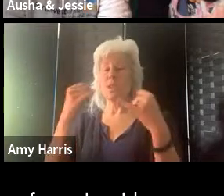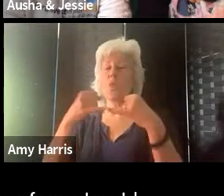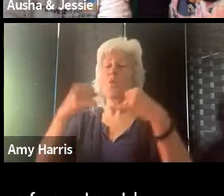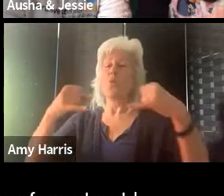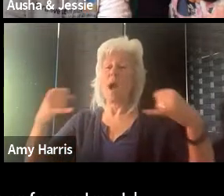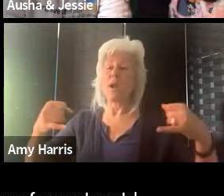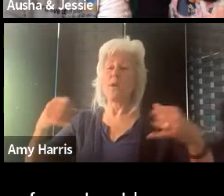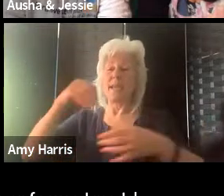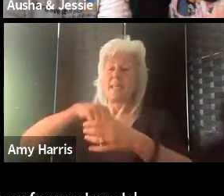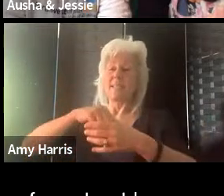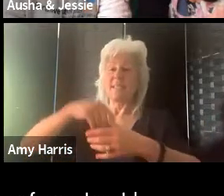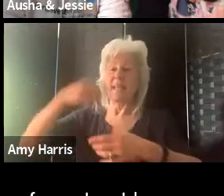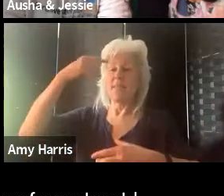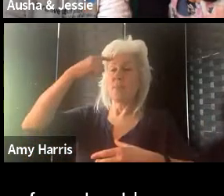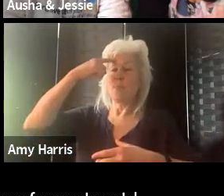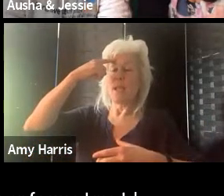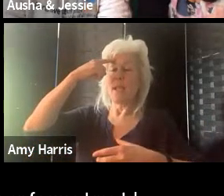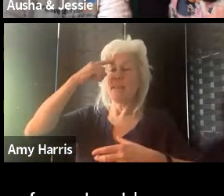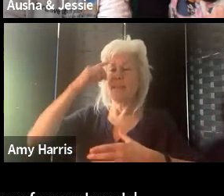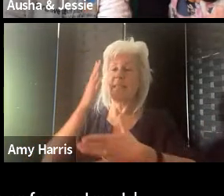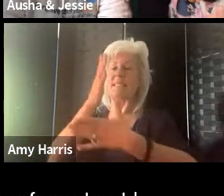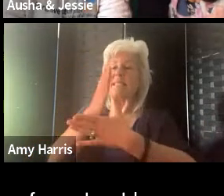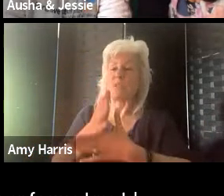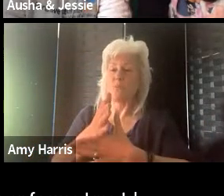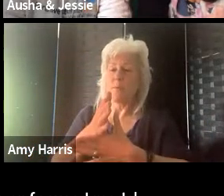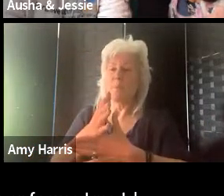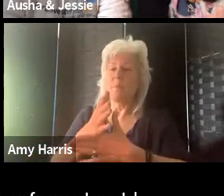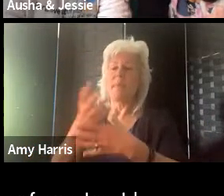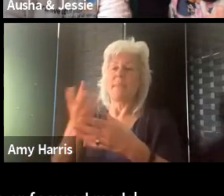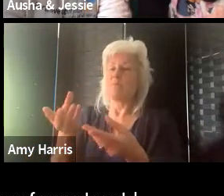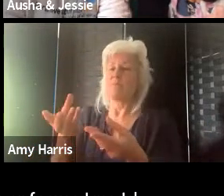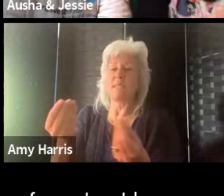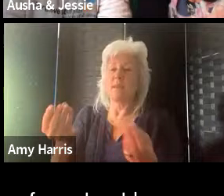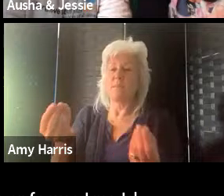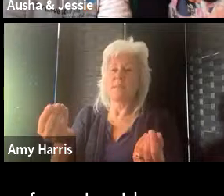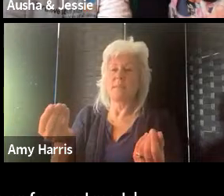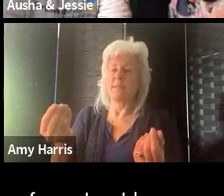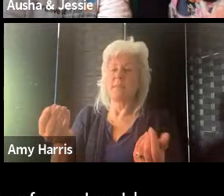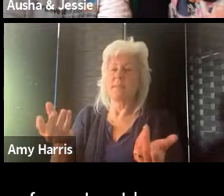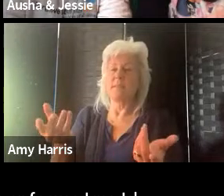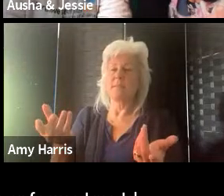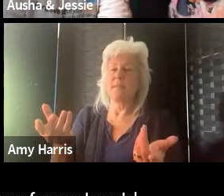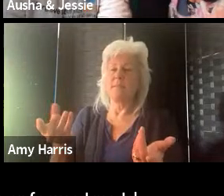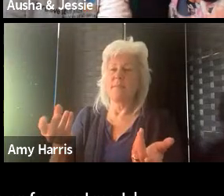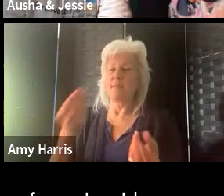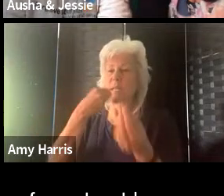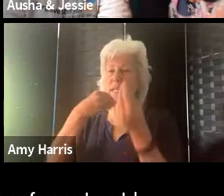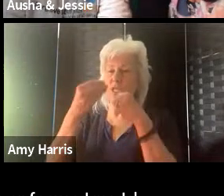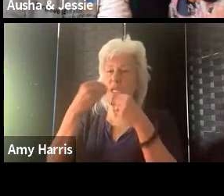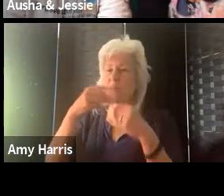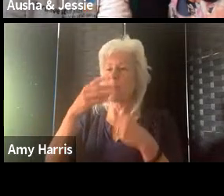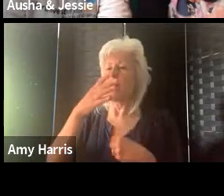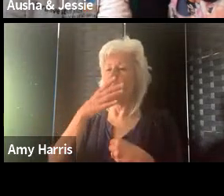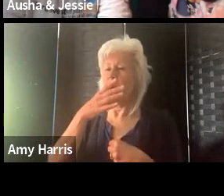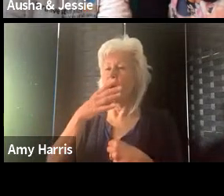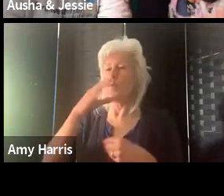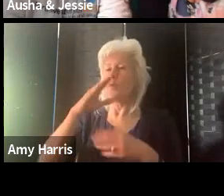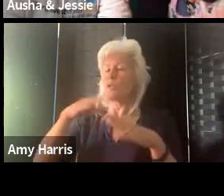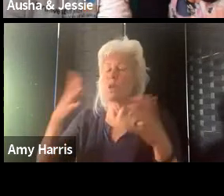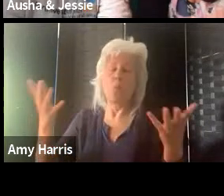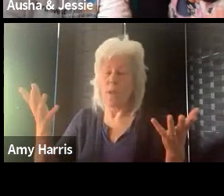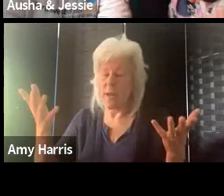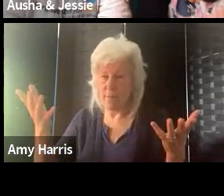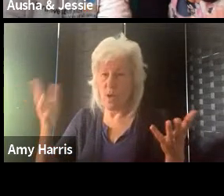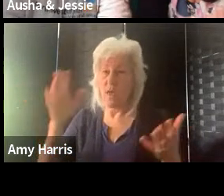individual's brain that is disrupted by the substance that has been ingested either by the mother or the child. This is an